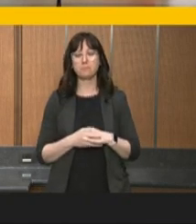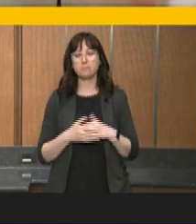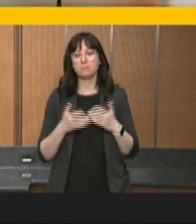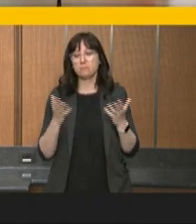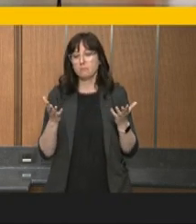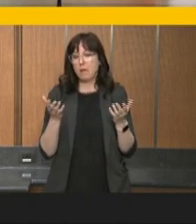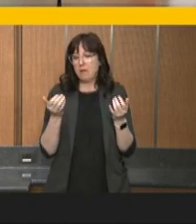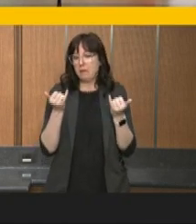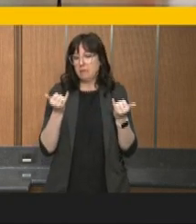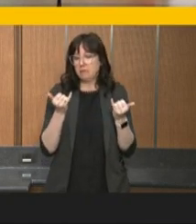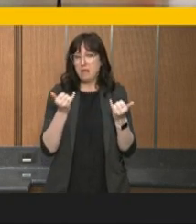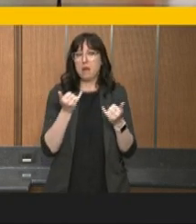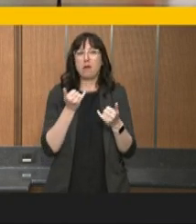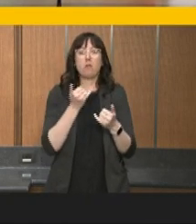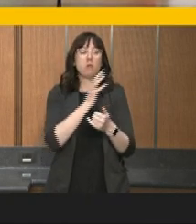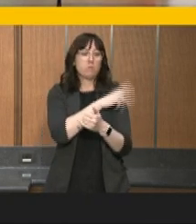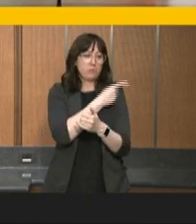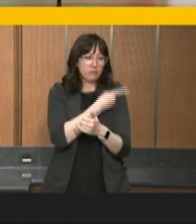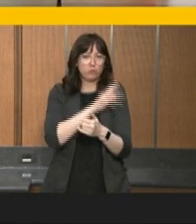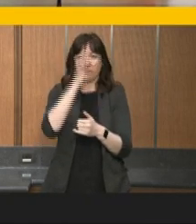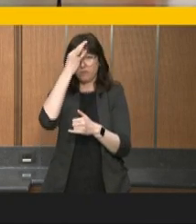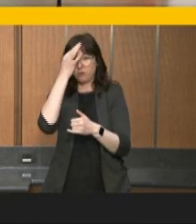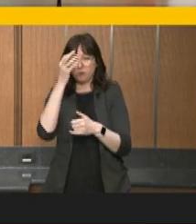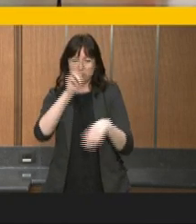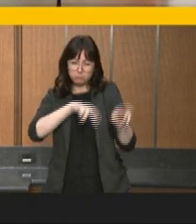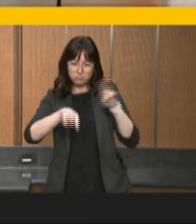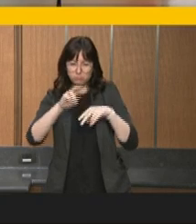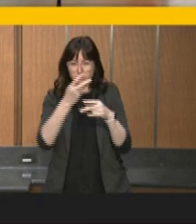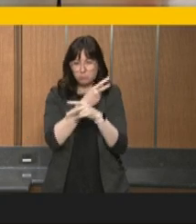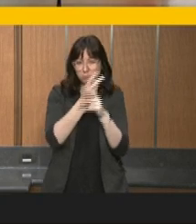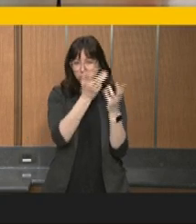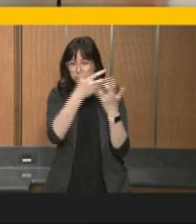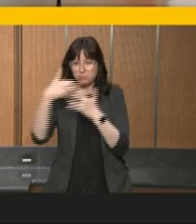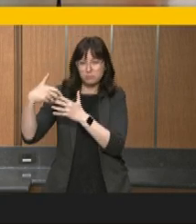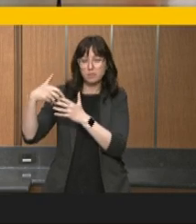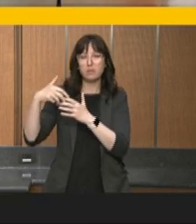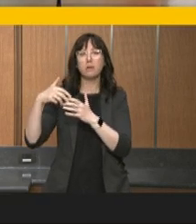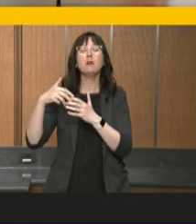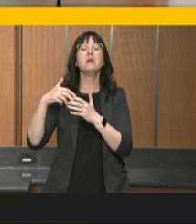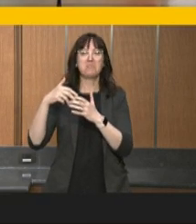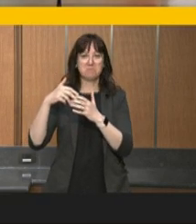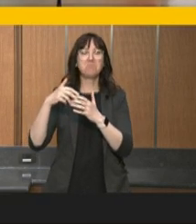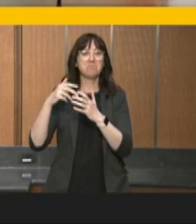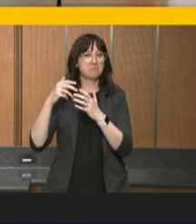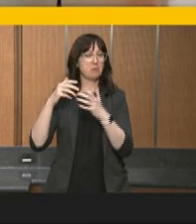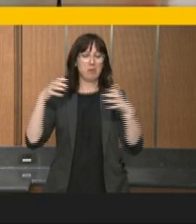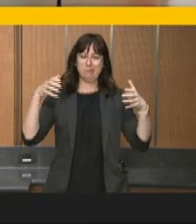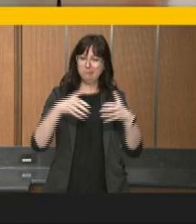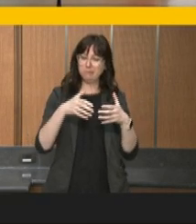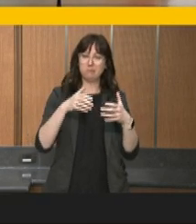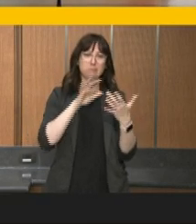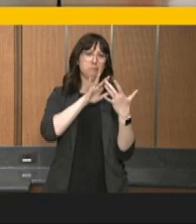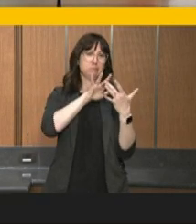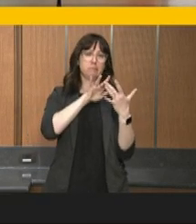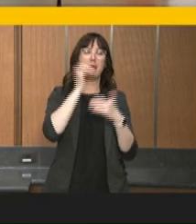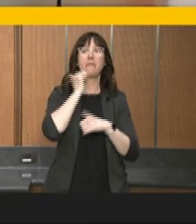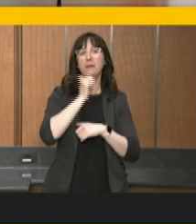federal provincial territory table on looking at logistics is very much meeting every single day.